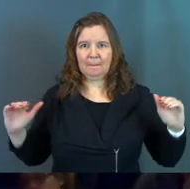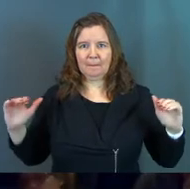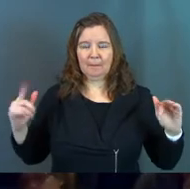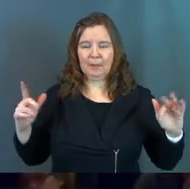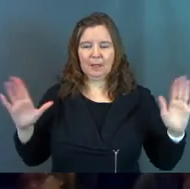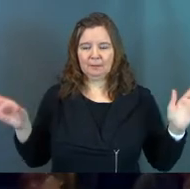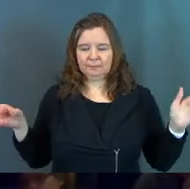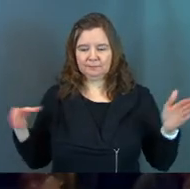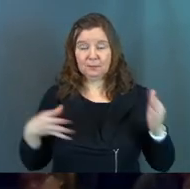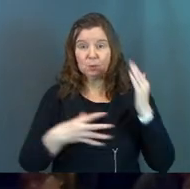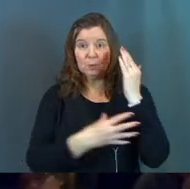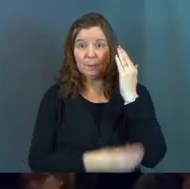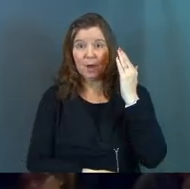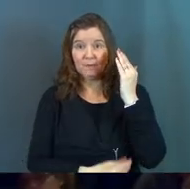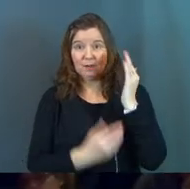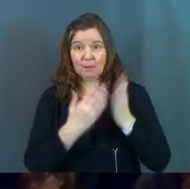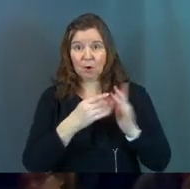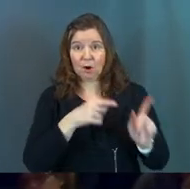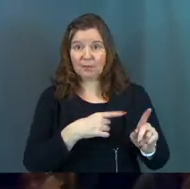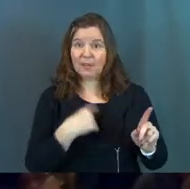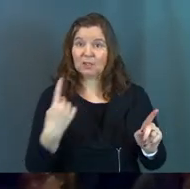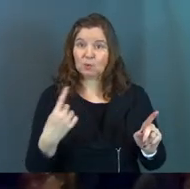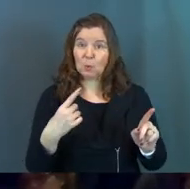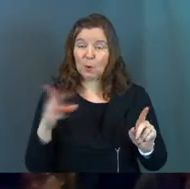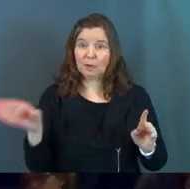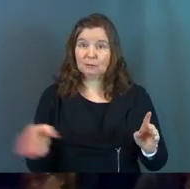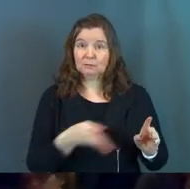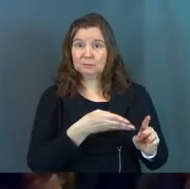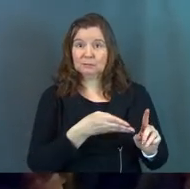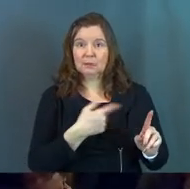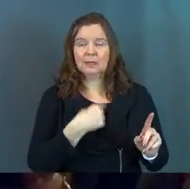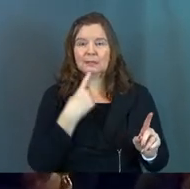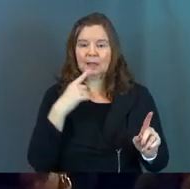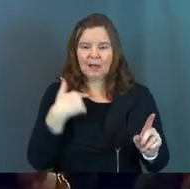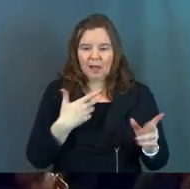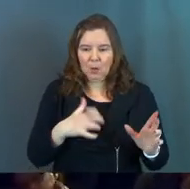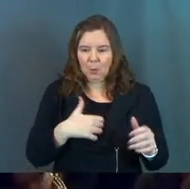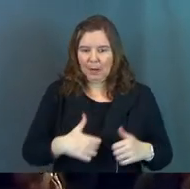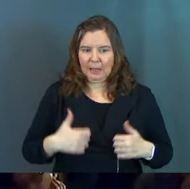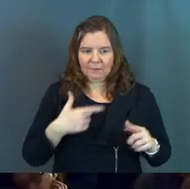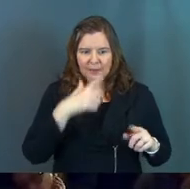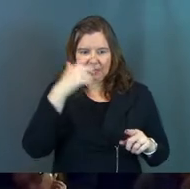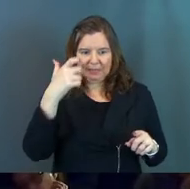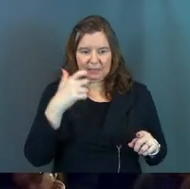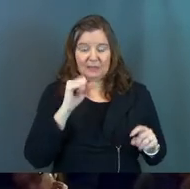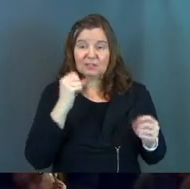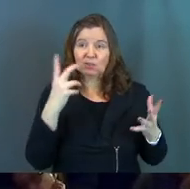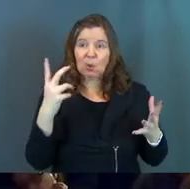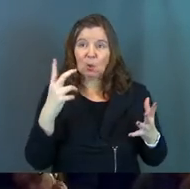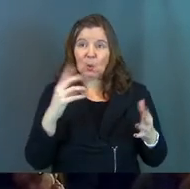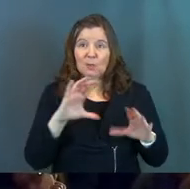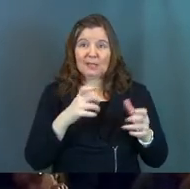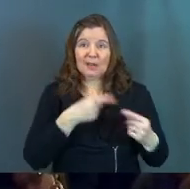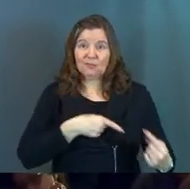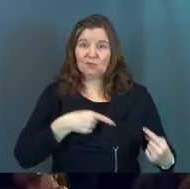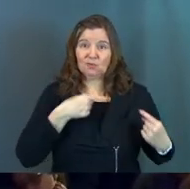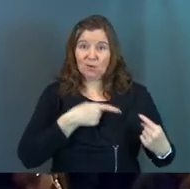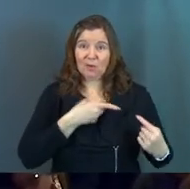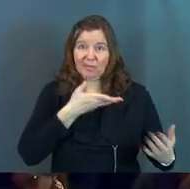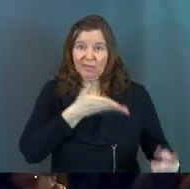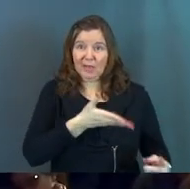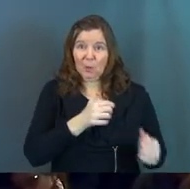So let's deal with the poverty part really quick. That's one extreme, right? He's saying, listen, I don't want to live there because there's a whole set of